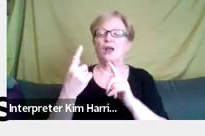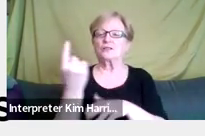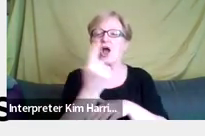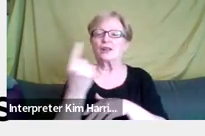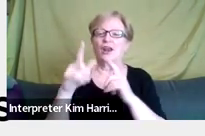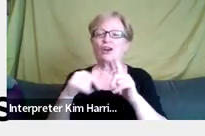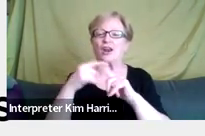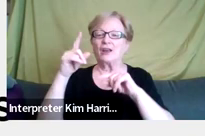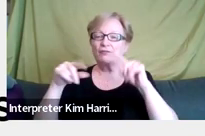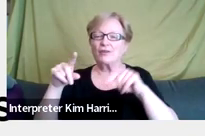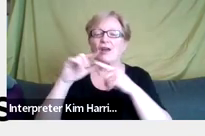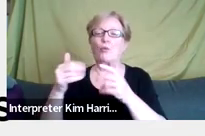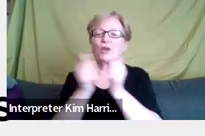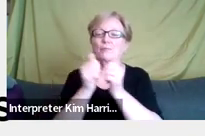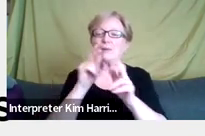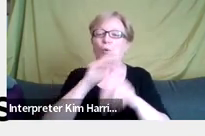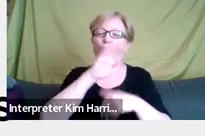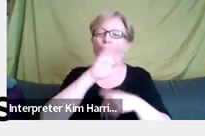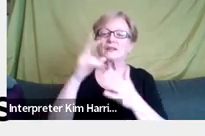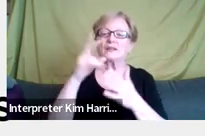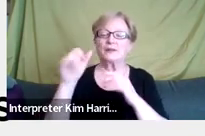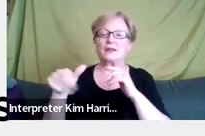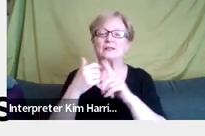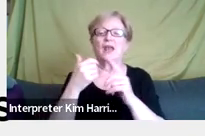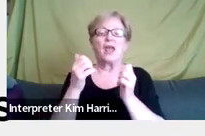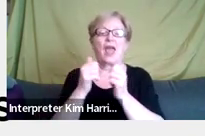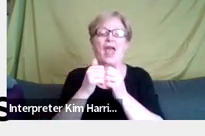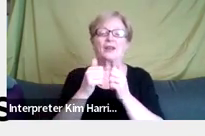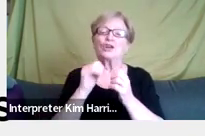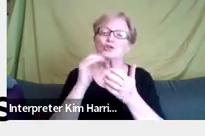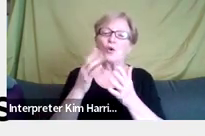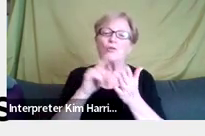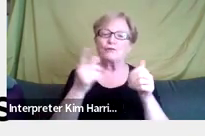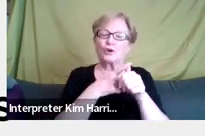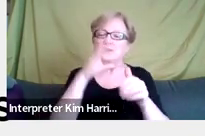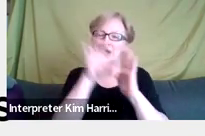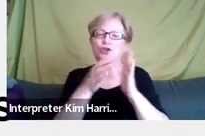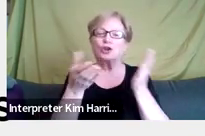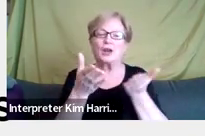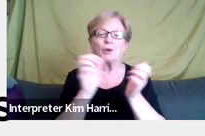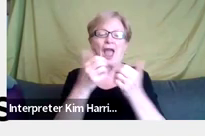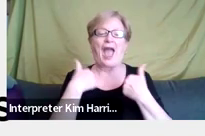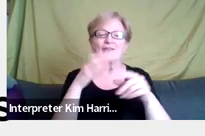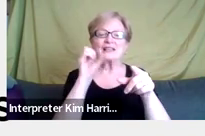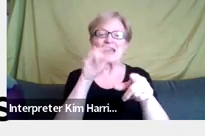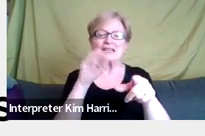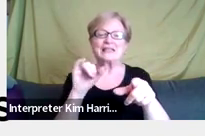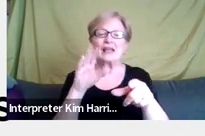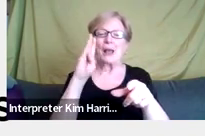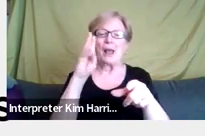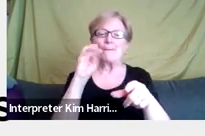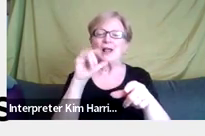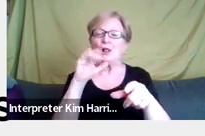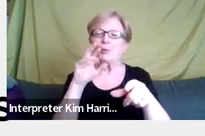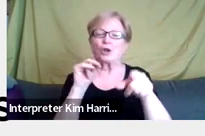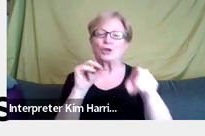with disabilities through an intersectional lens. So the first picture we have is of Stacey Milburn. She is